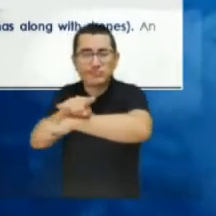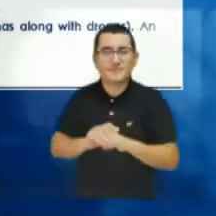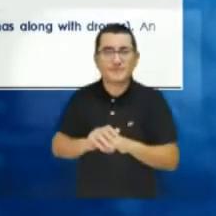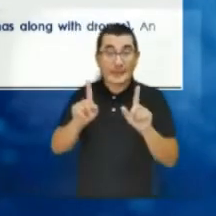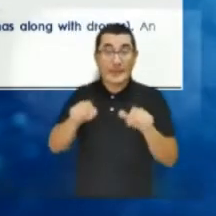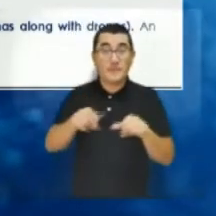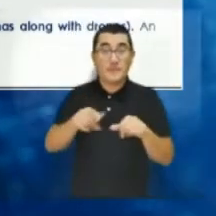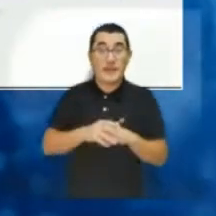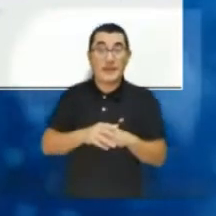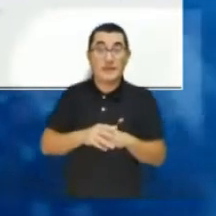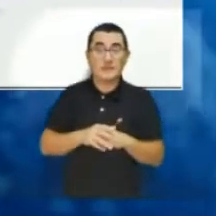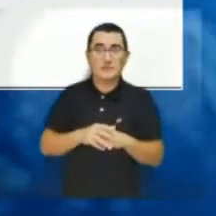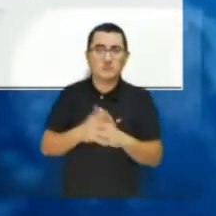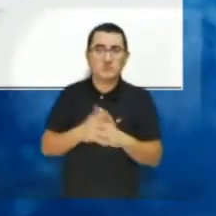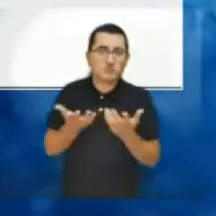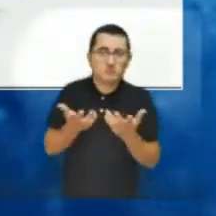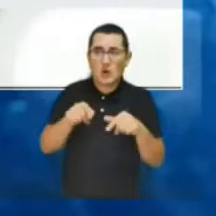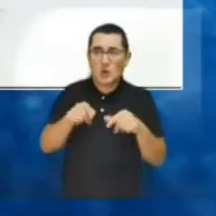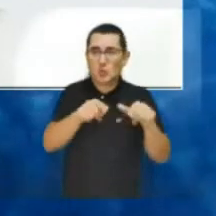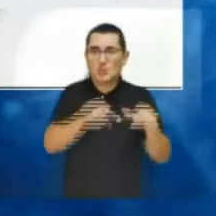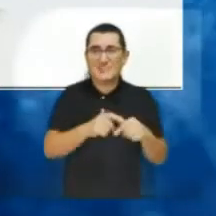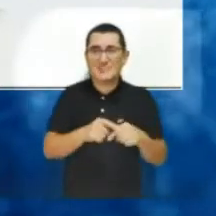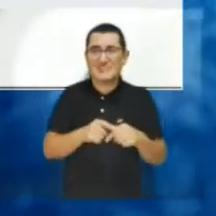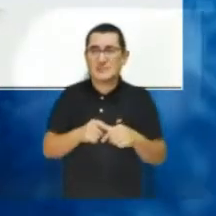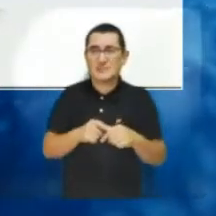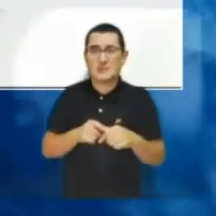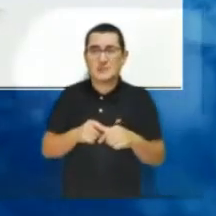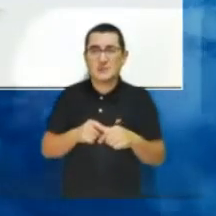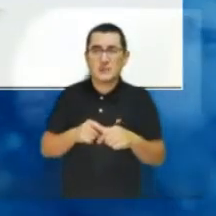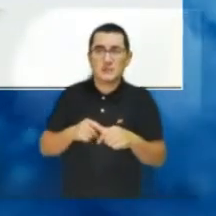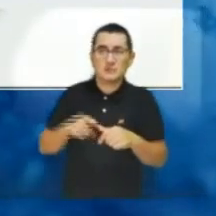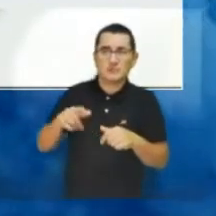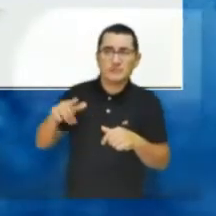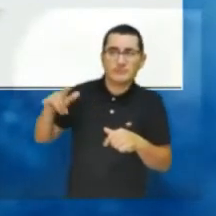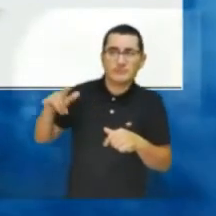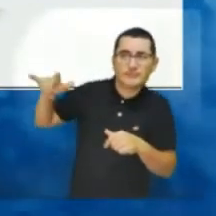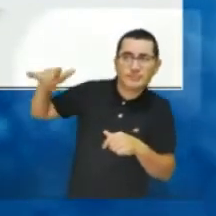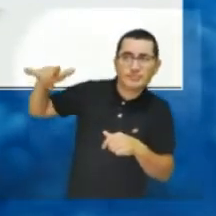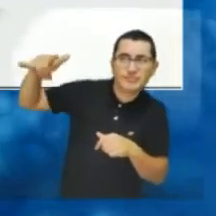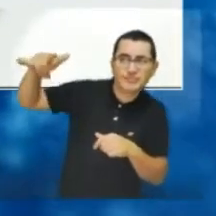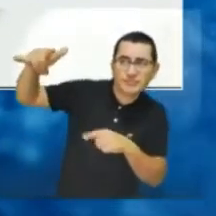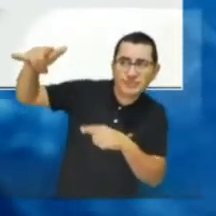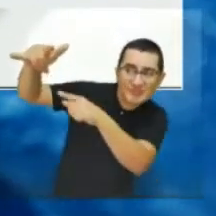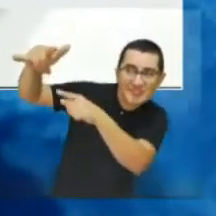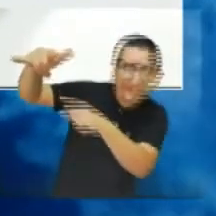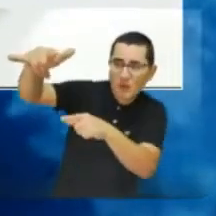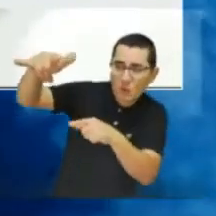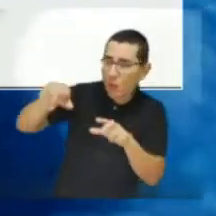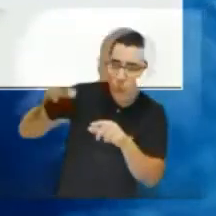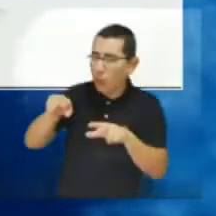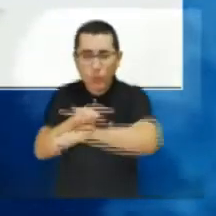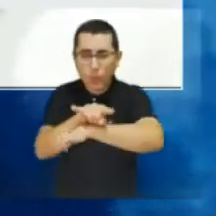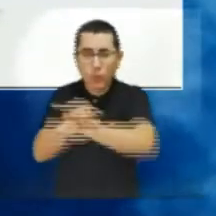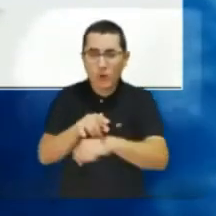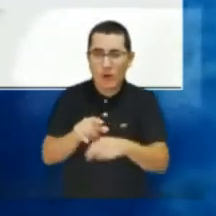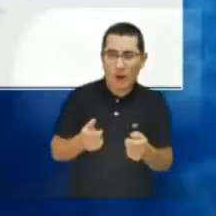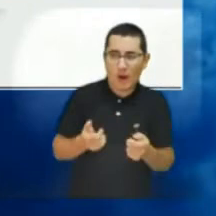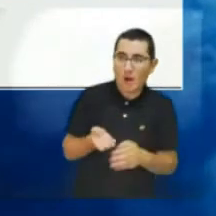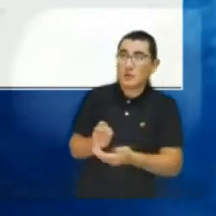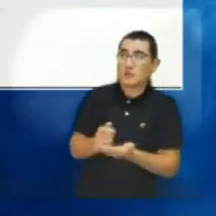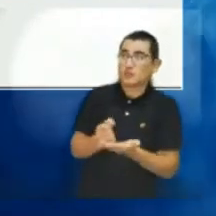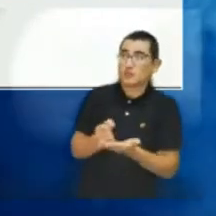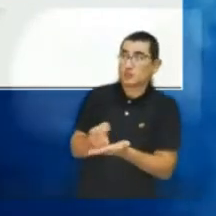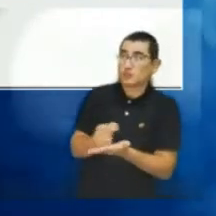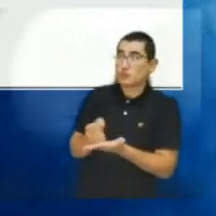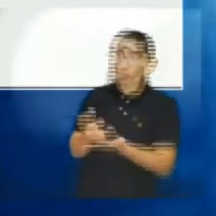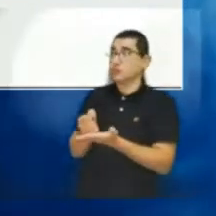on. And we have to monitor higher frequencies. I think everybody has to monitor higher frequencies. So that's also a big issue to find equipment